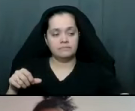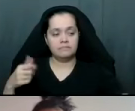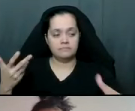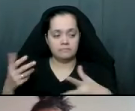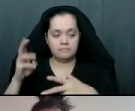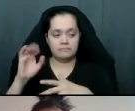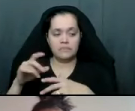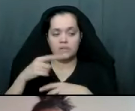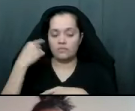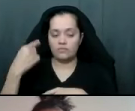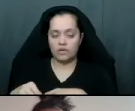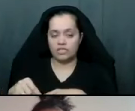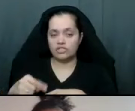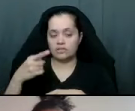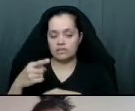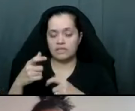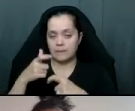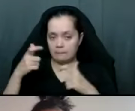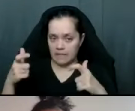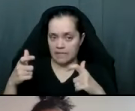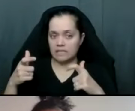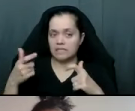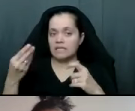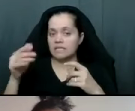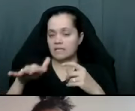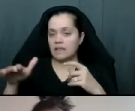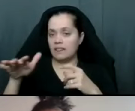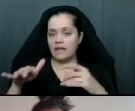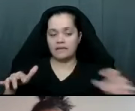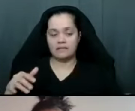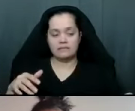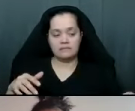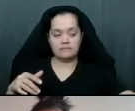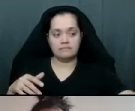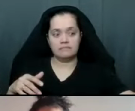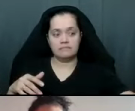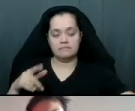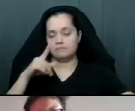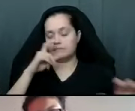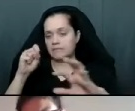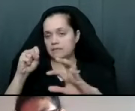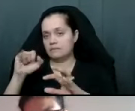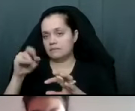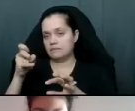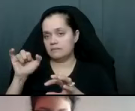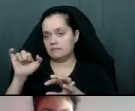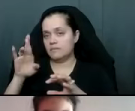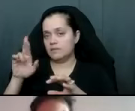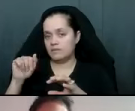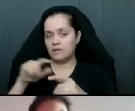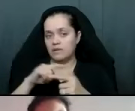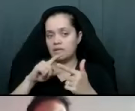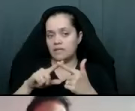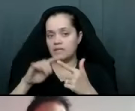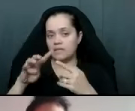Well, Russia is by far the biggest in land area, significantly because of Siberia. And then the